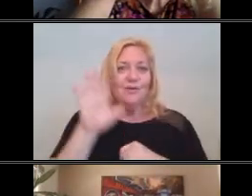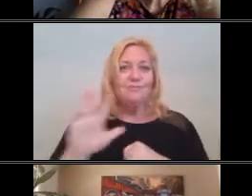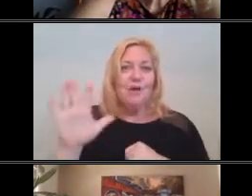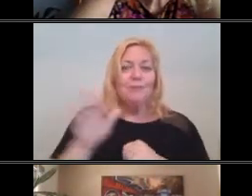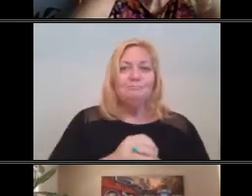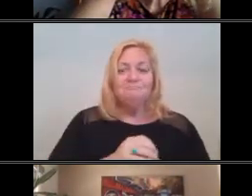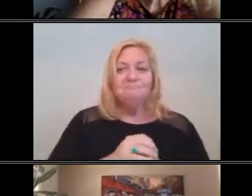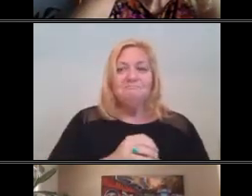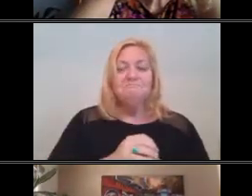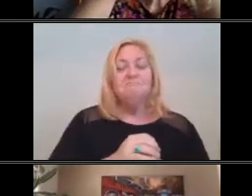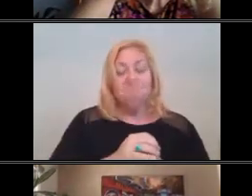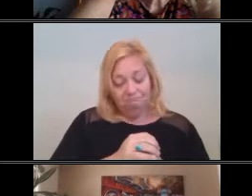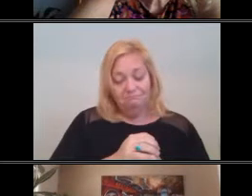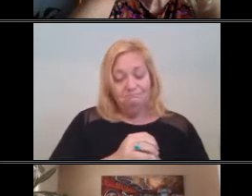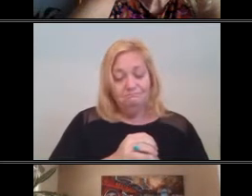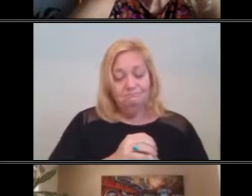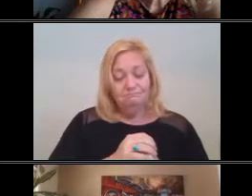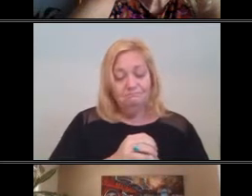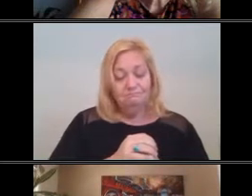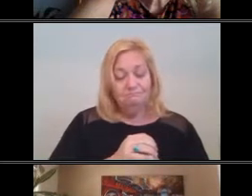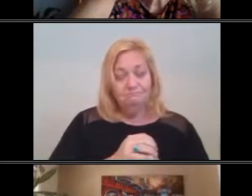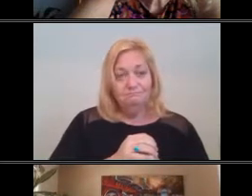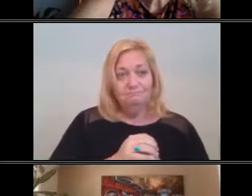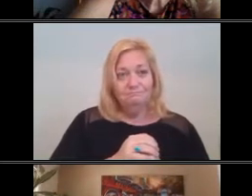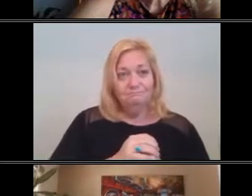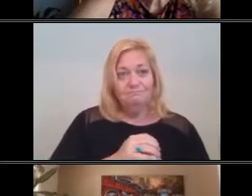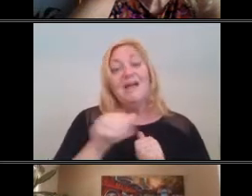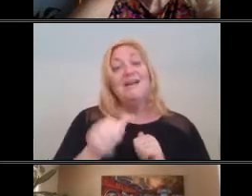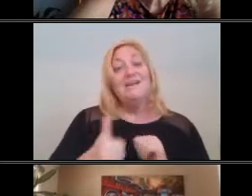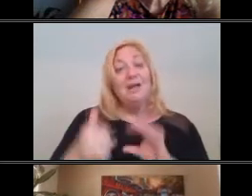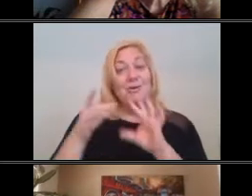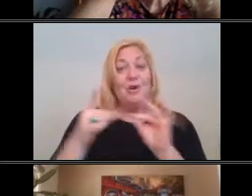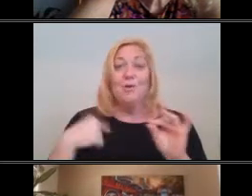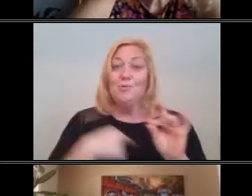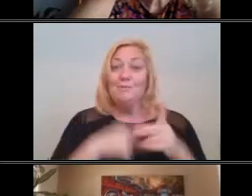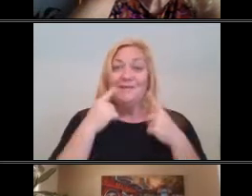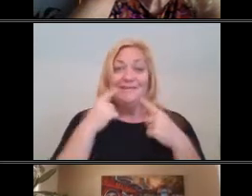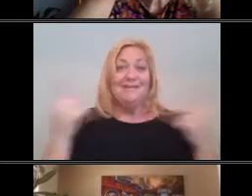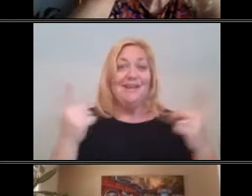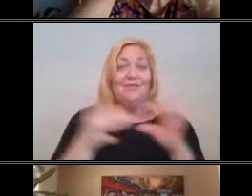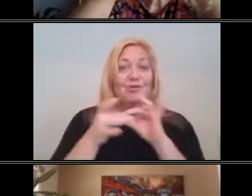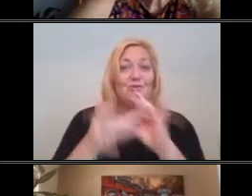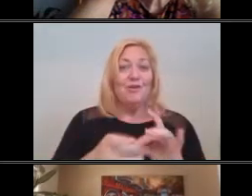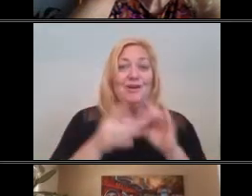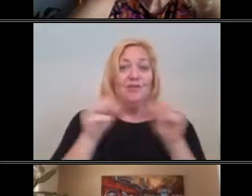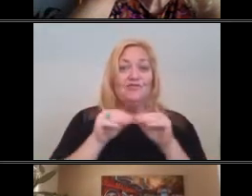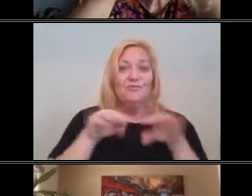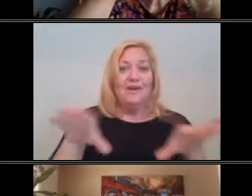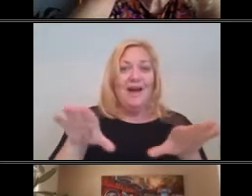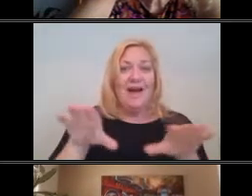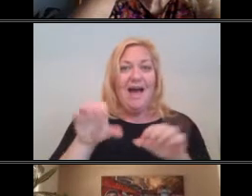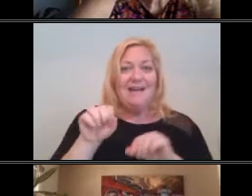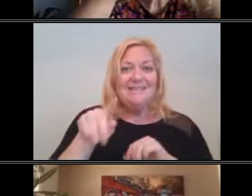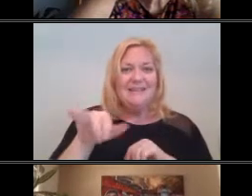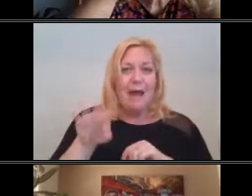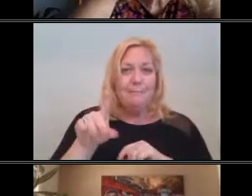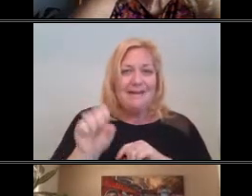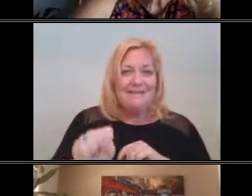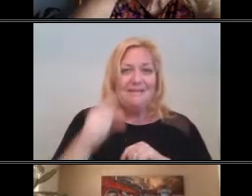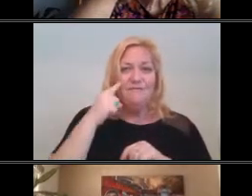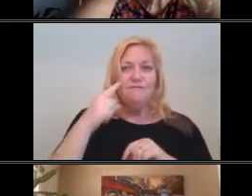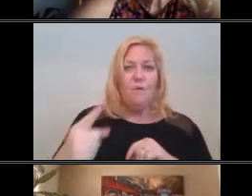have been, as a note, we have been successful in coordinating the distribution of stipends for roundtable members who